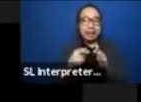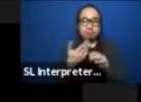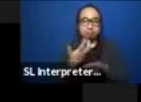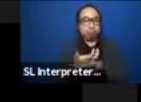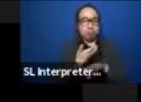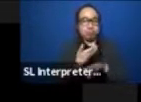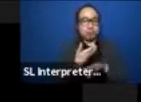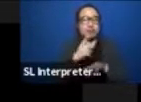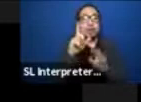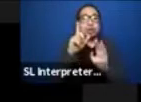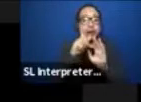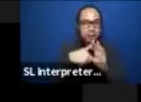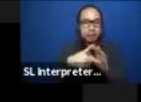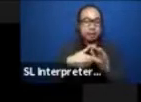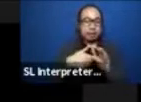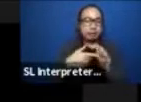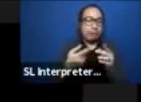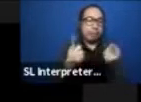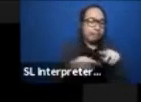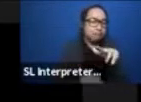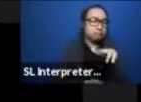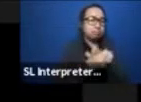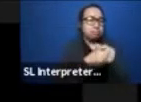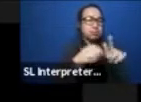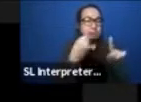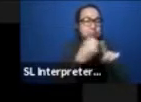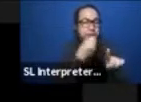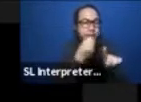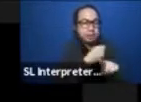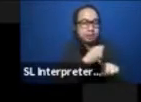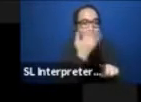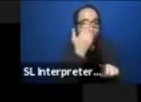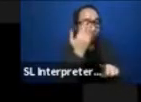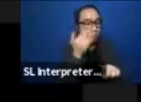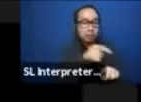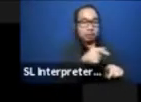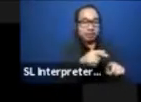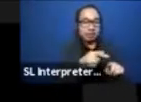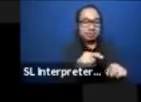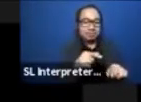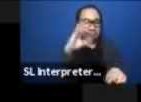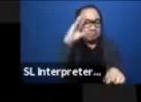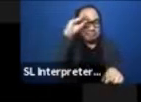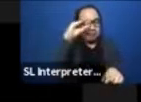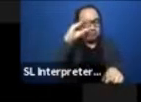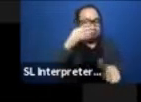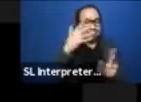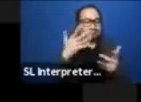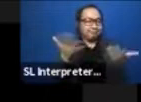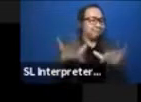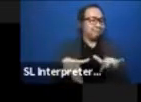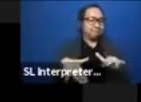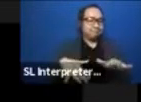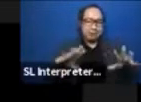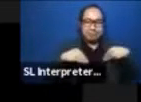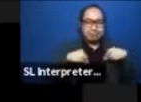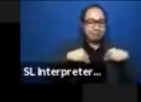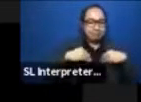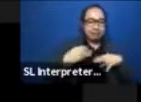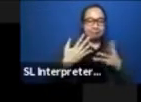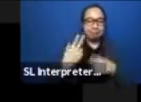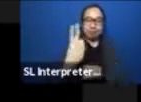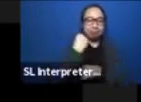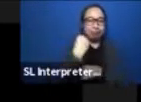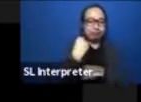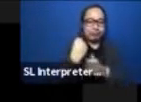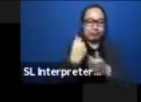of times that kind of not being able to deal with that kind of rejection leads to many different forms of violence. And a lot of instances of acid